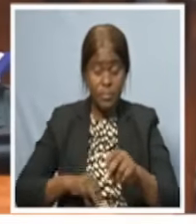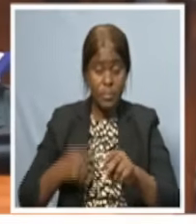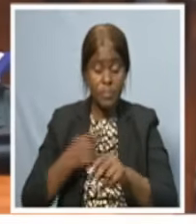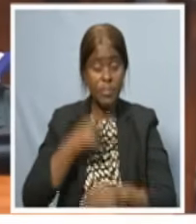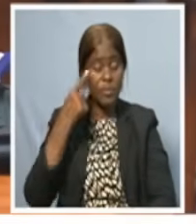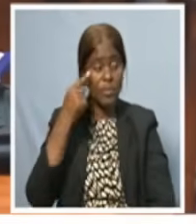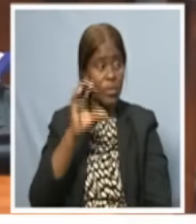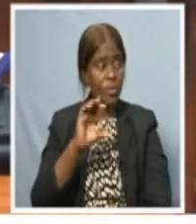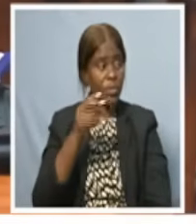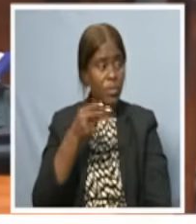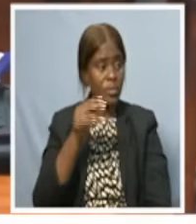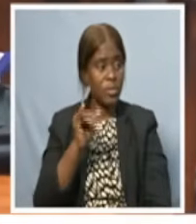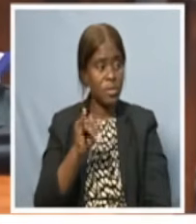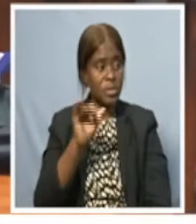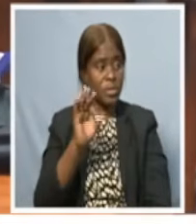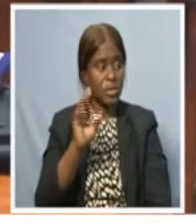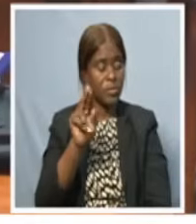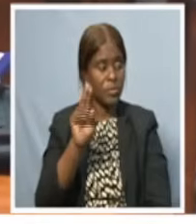for Chifubu.